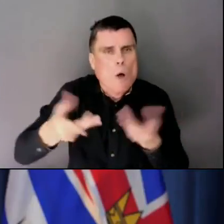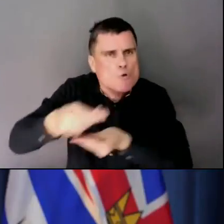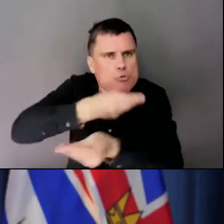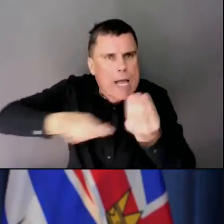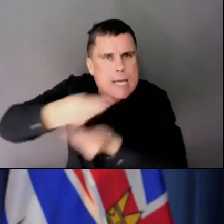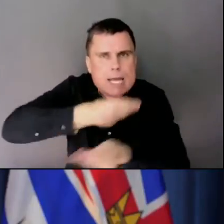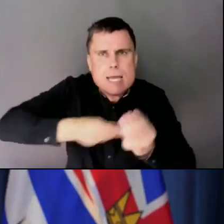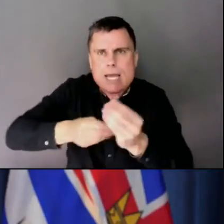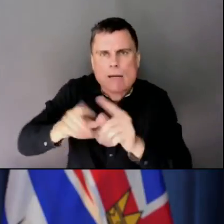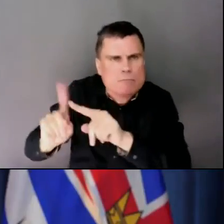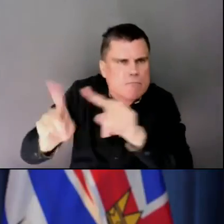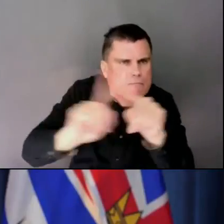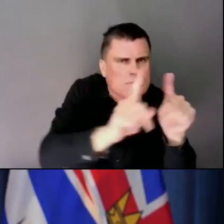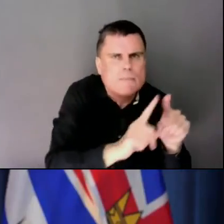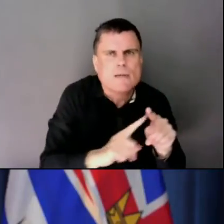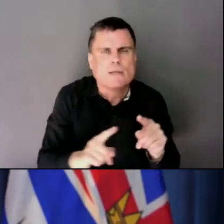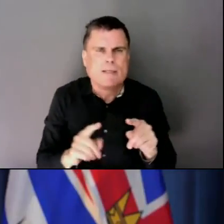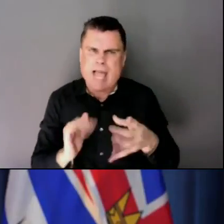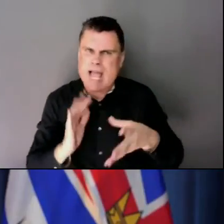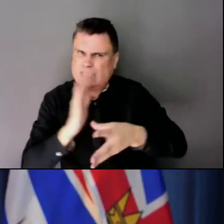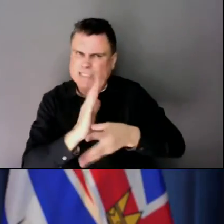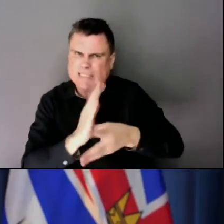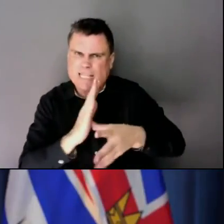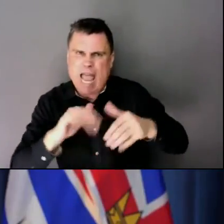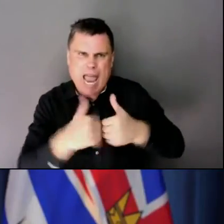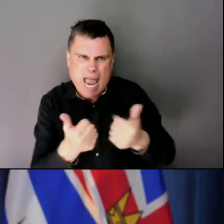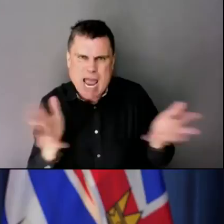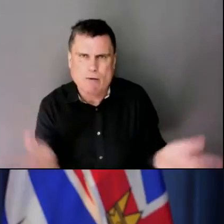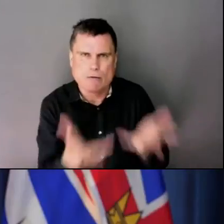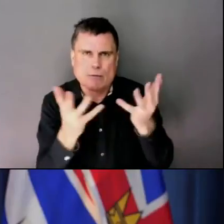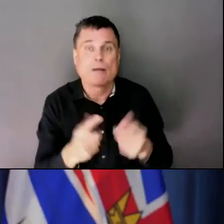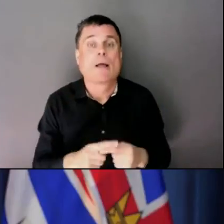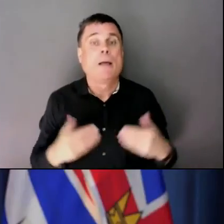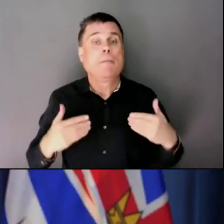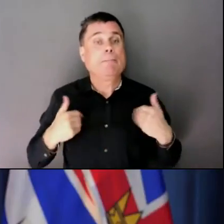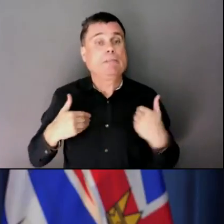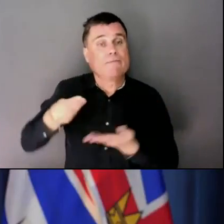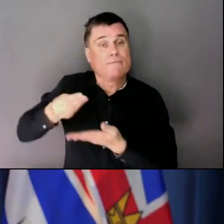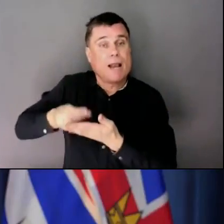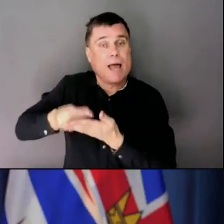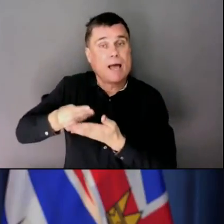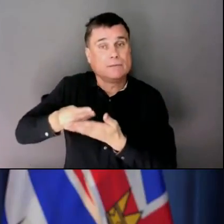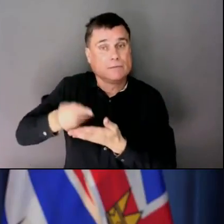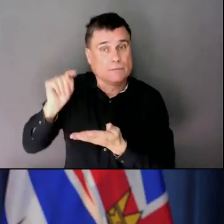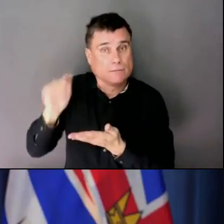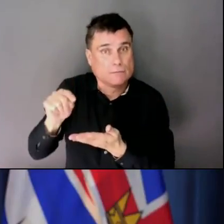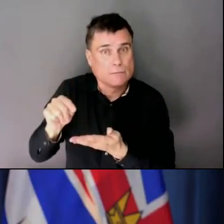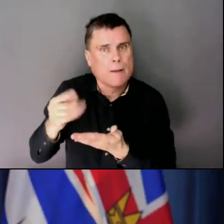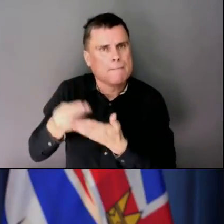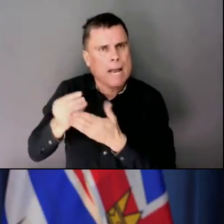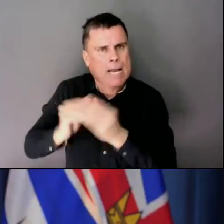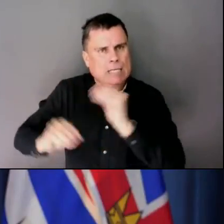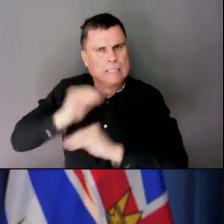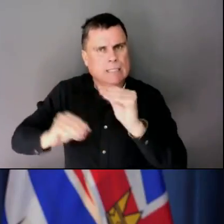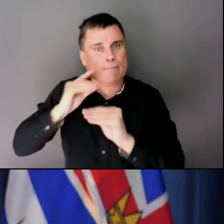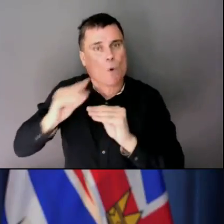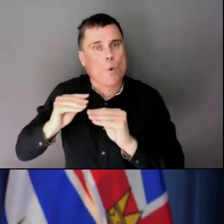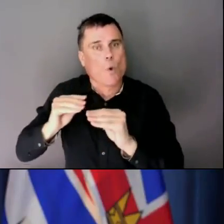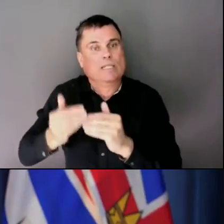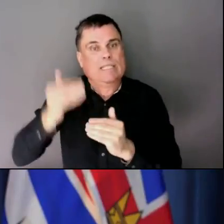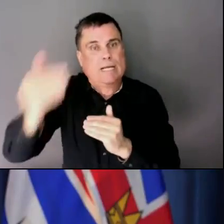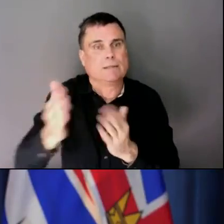us. Similarly, the Minister of Finance is working on the next budget, and that was the primary focus of our discussions last